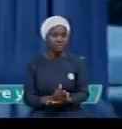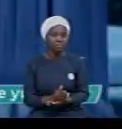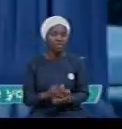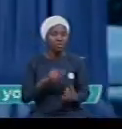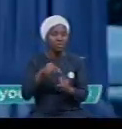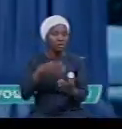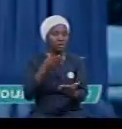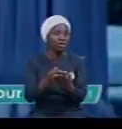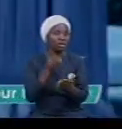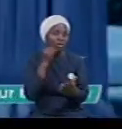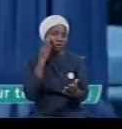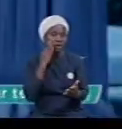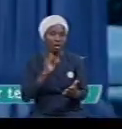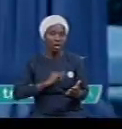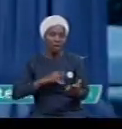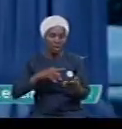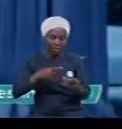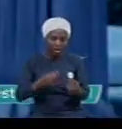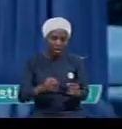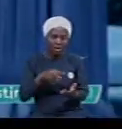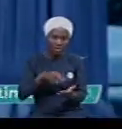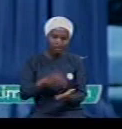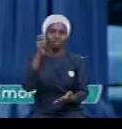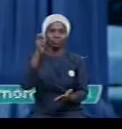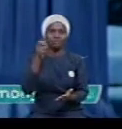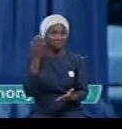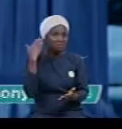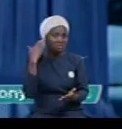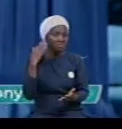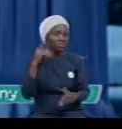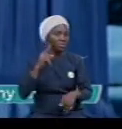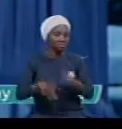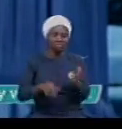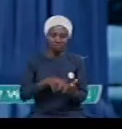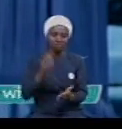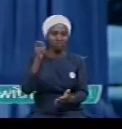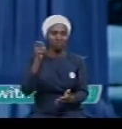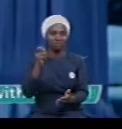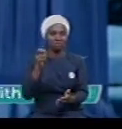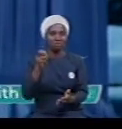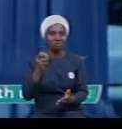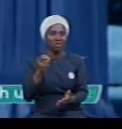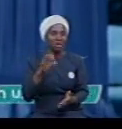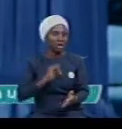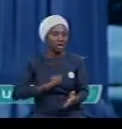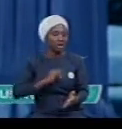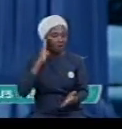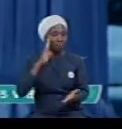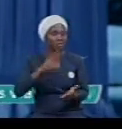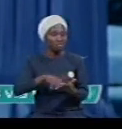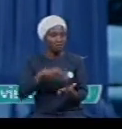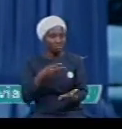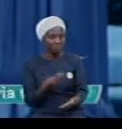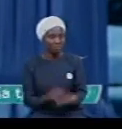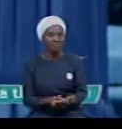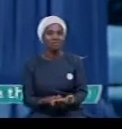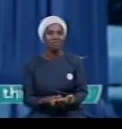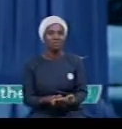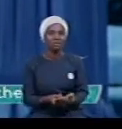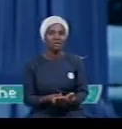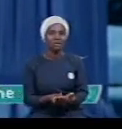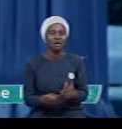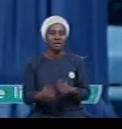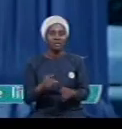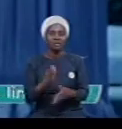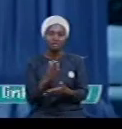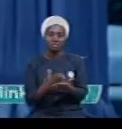mo fo yen mi o to be ki n to fo le kan se meji be ma ti subu tabi ko ti je wi pe ese yen a dabi igba ti nkan de mi pada